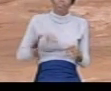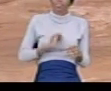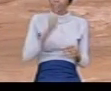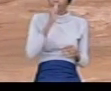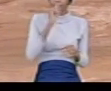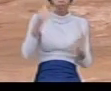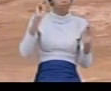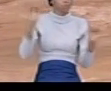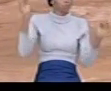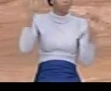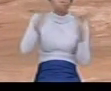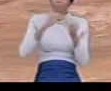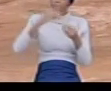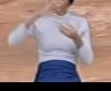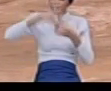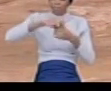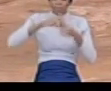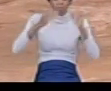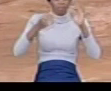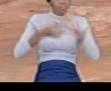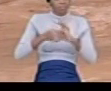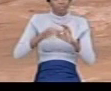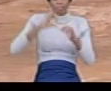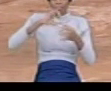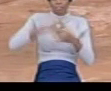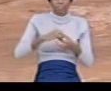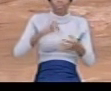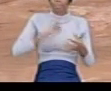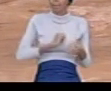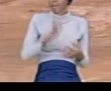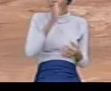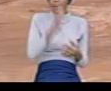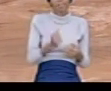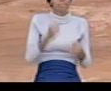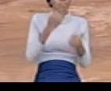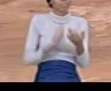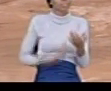no more in chains. I'm born